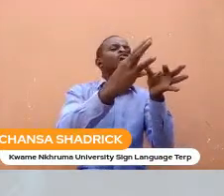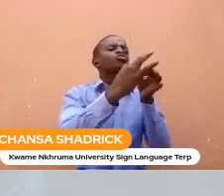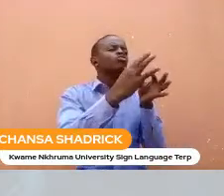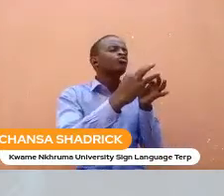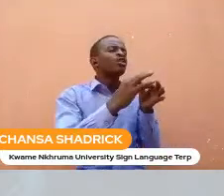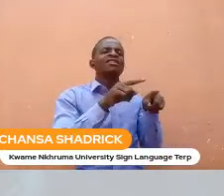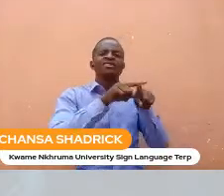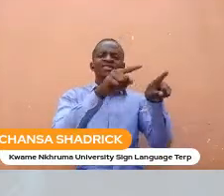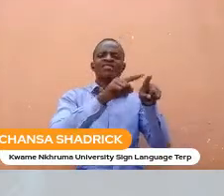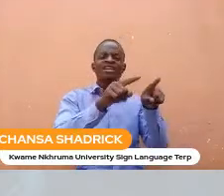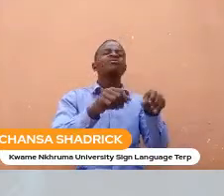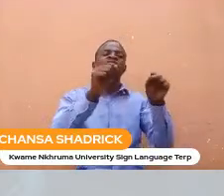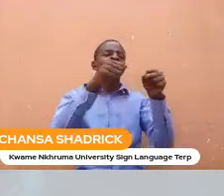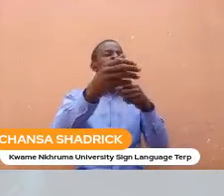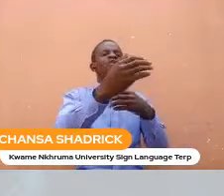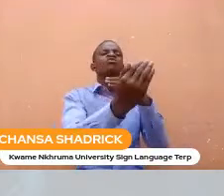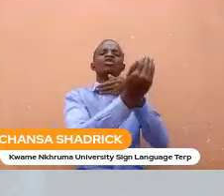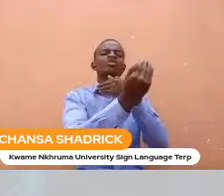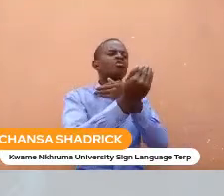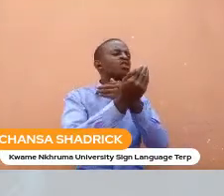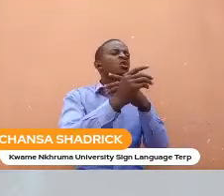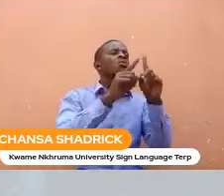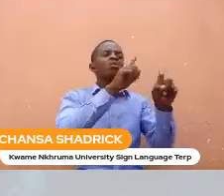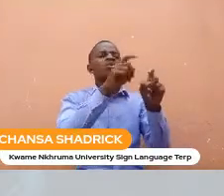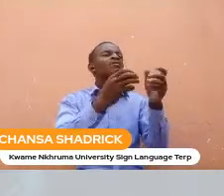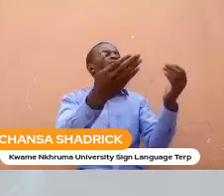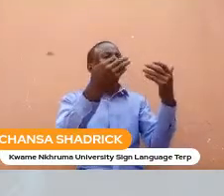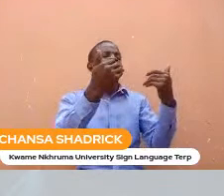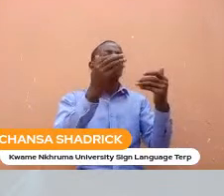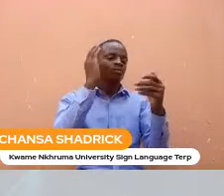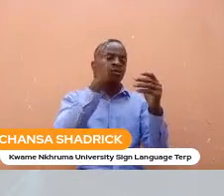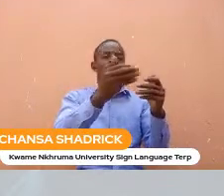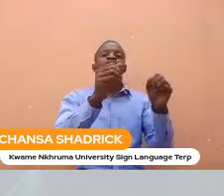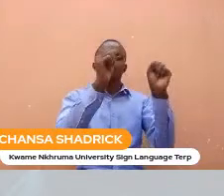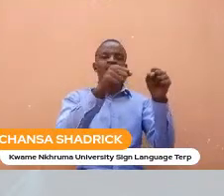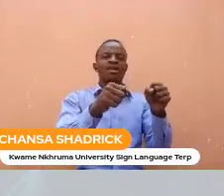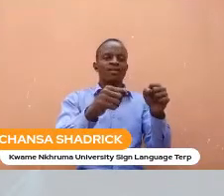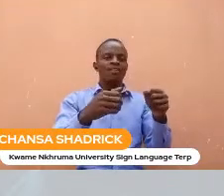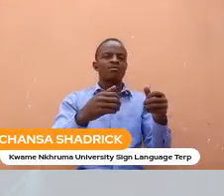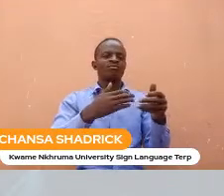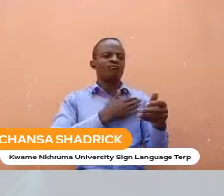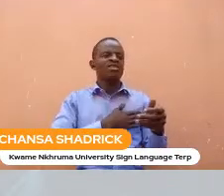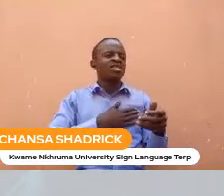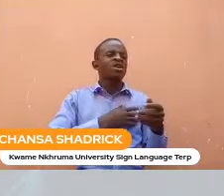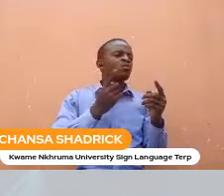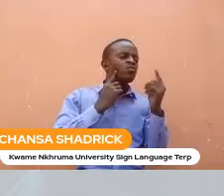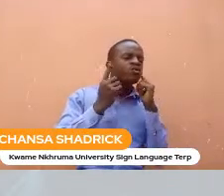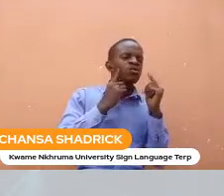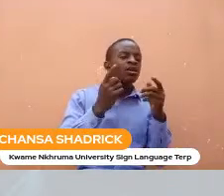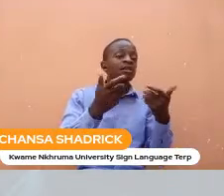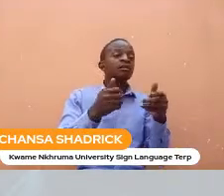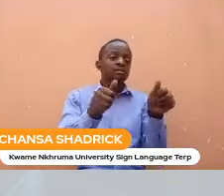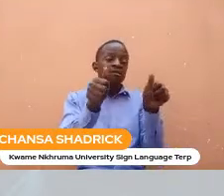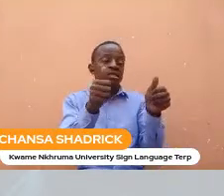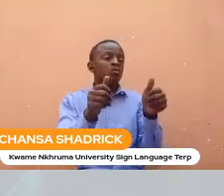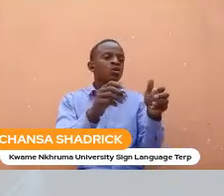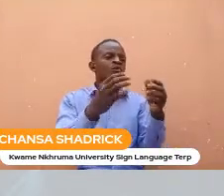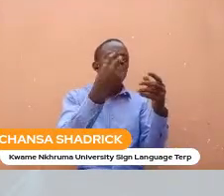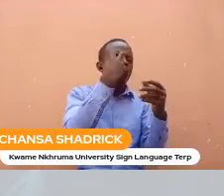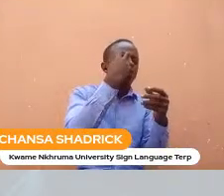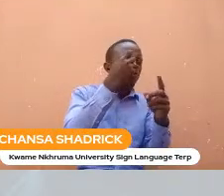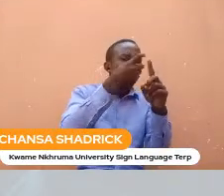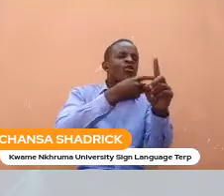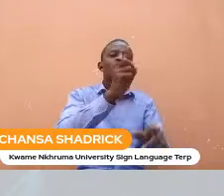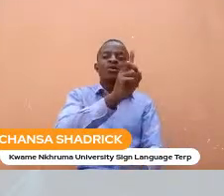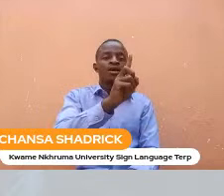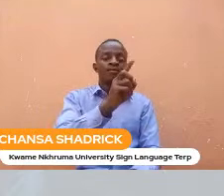your questions, your comments, and your lovely contributions. We always love to hear from you. And tell us where you're watching us from. I will now